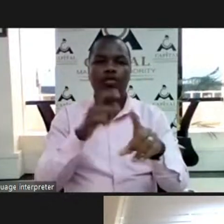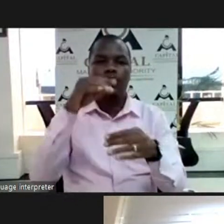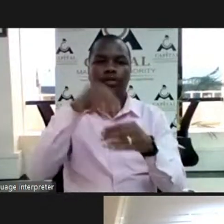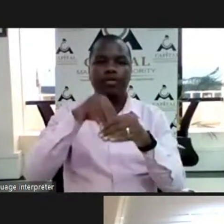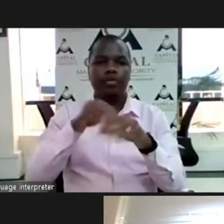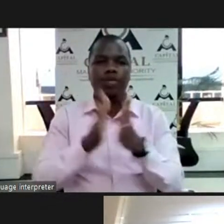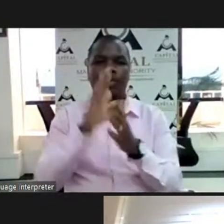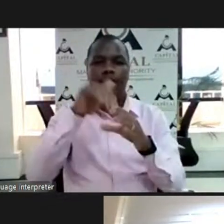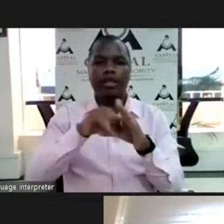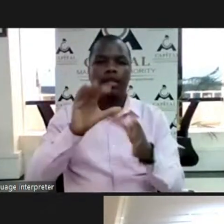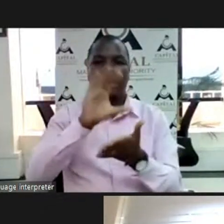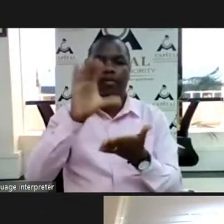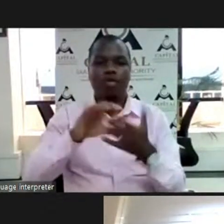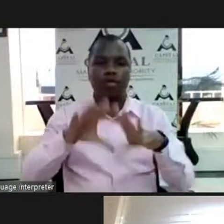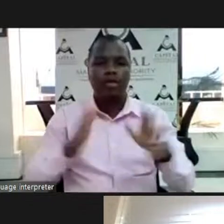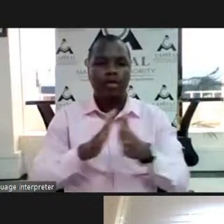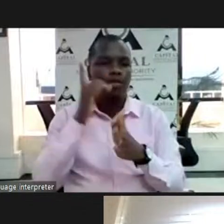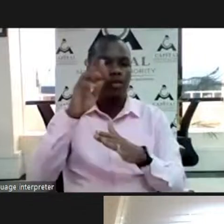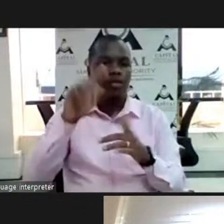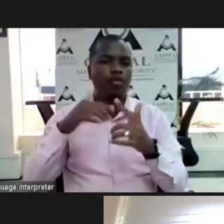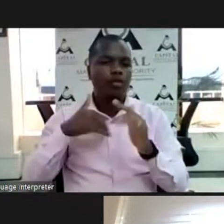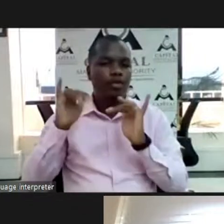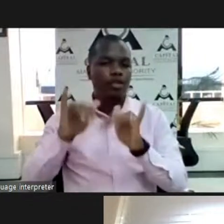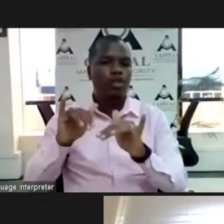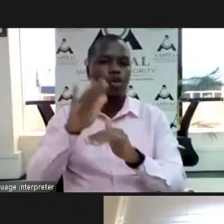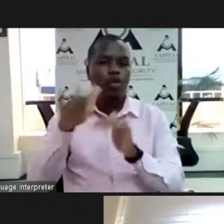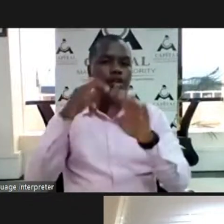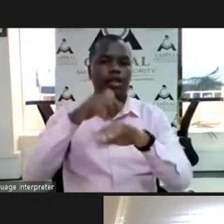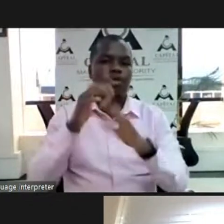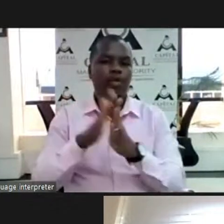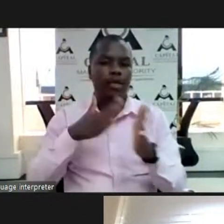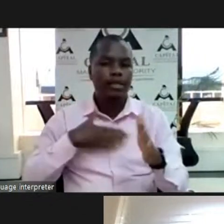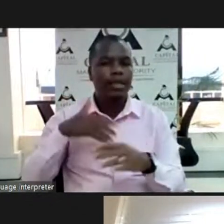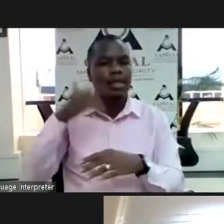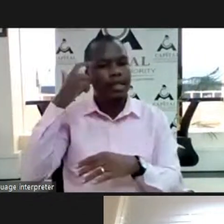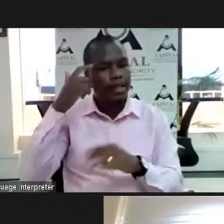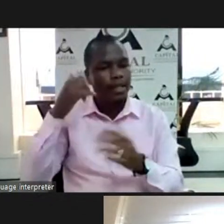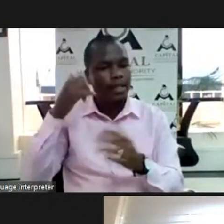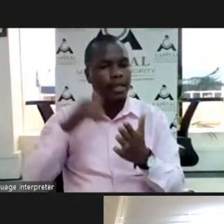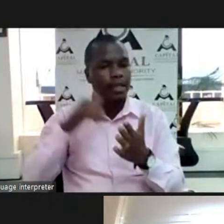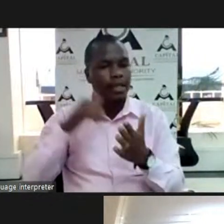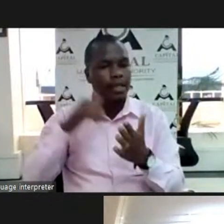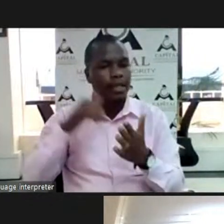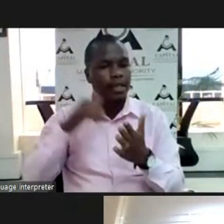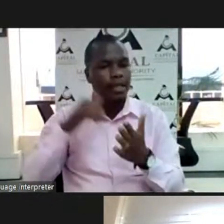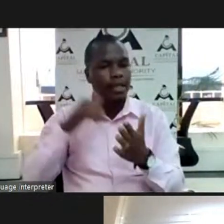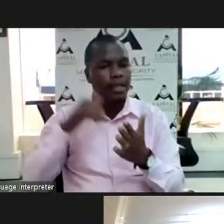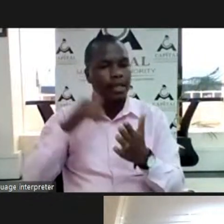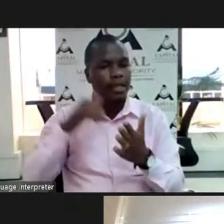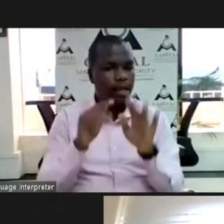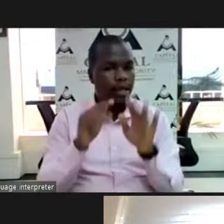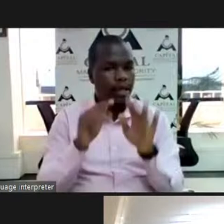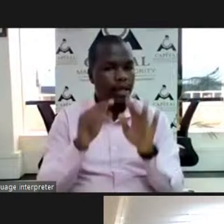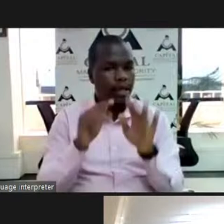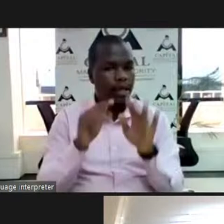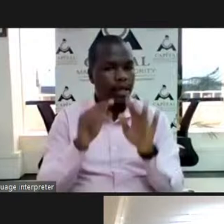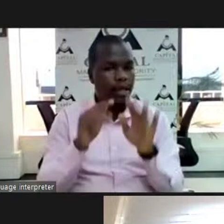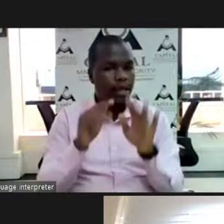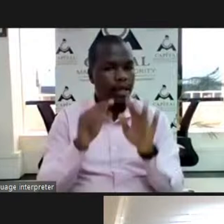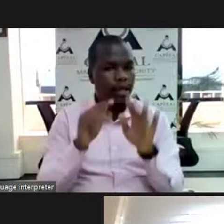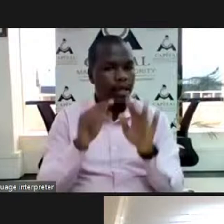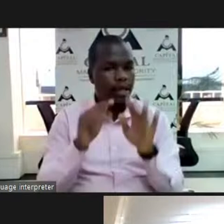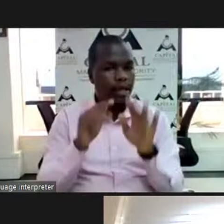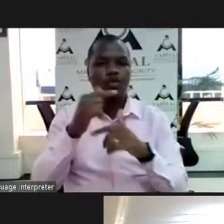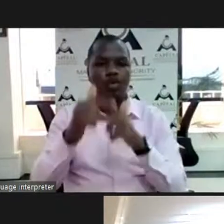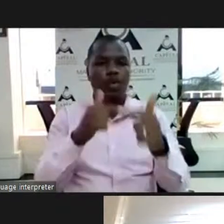capital markets, and for them to have stayed all this time with us, I think it just shows that the importance of this kind of conversations going,